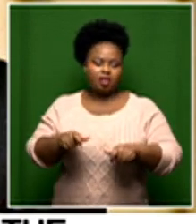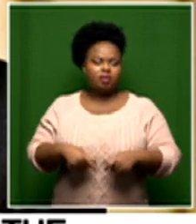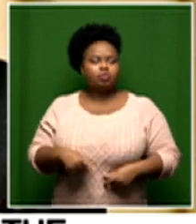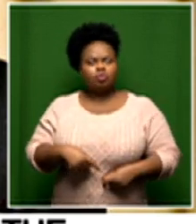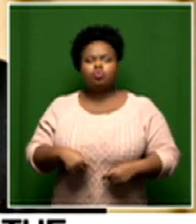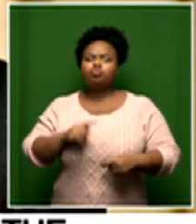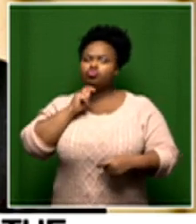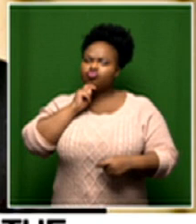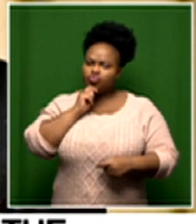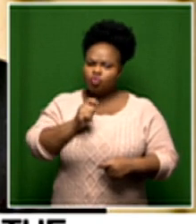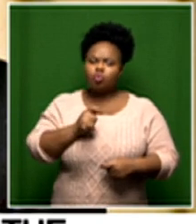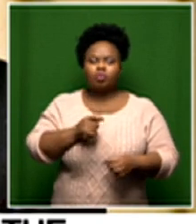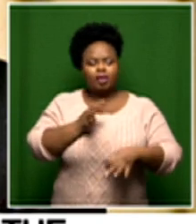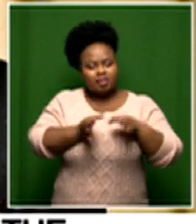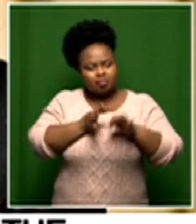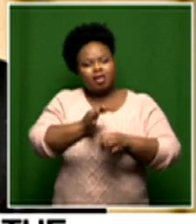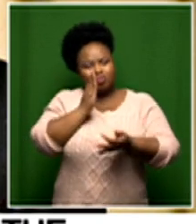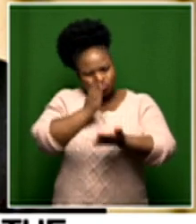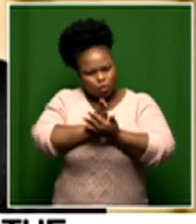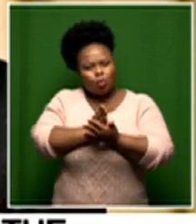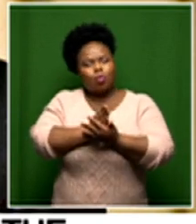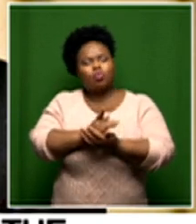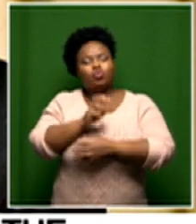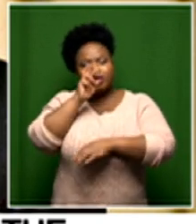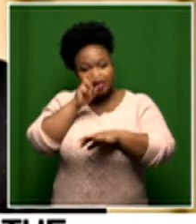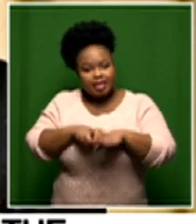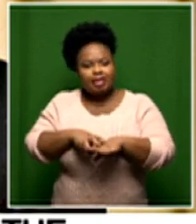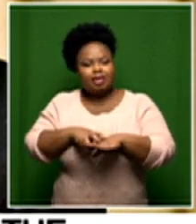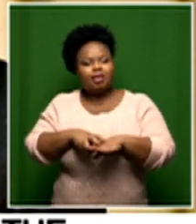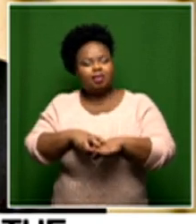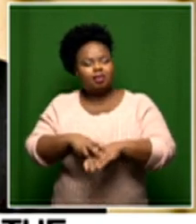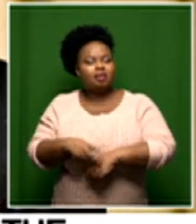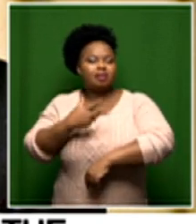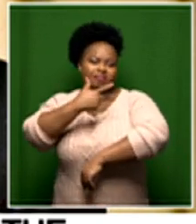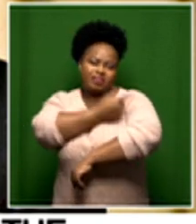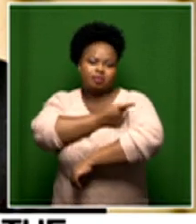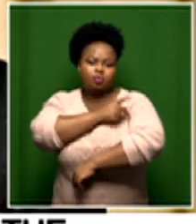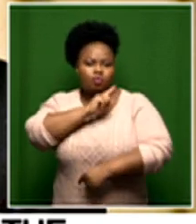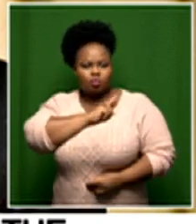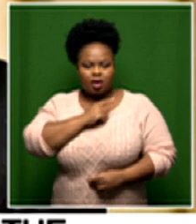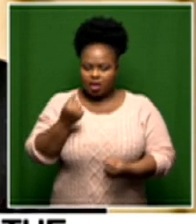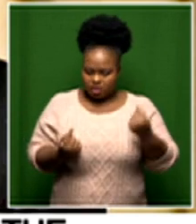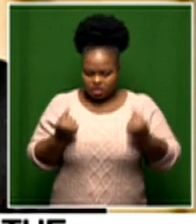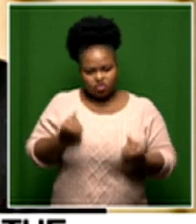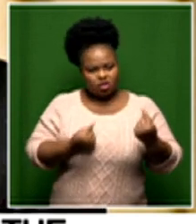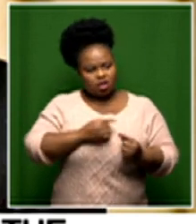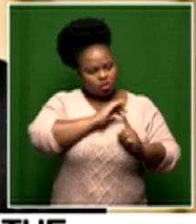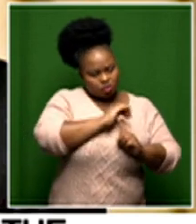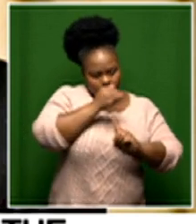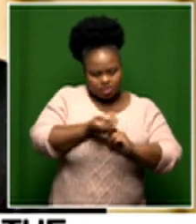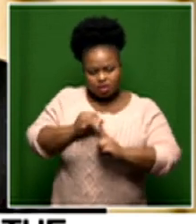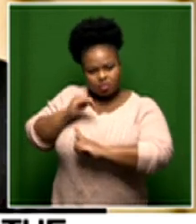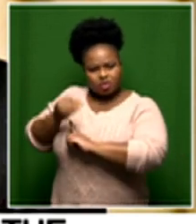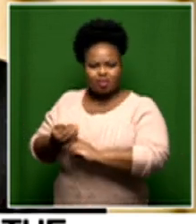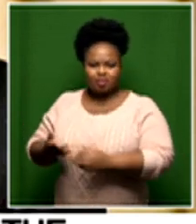need for the vaccine and the safety of the vaccine and the fact that we all need it so that we can protect one another. And I think it's